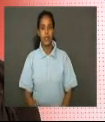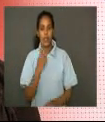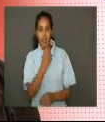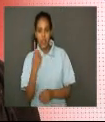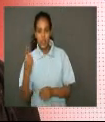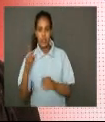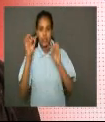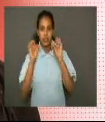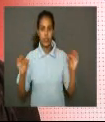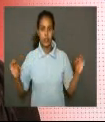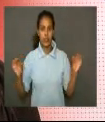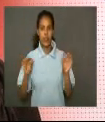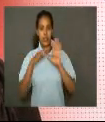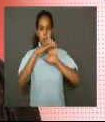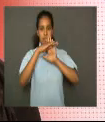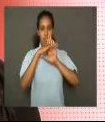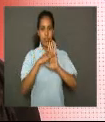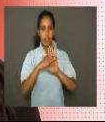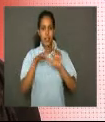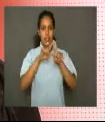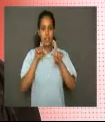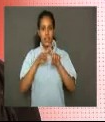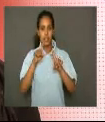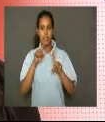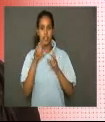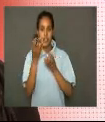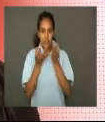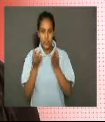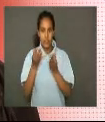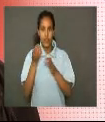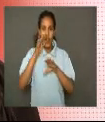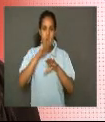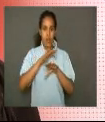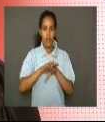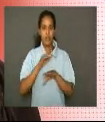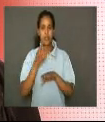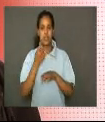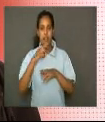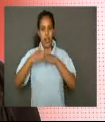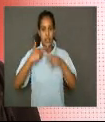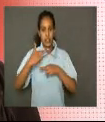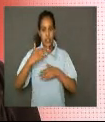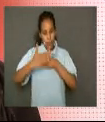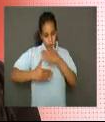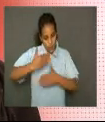Each theory represents different features of the reaction process.